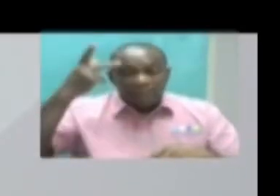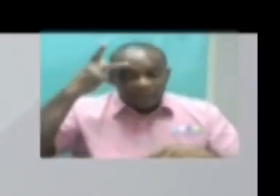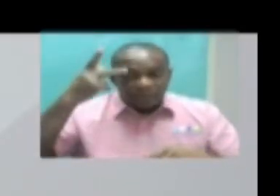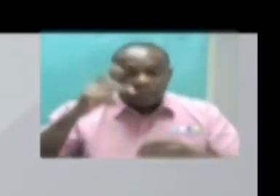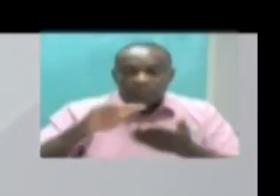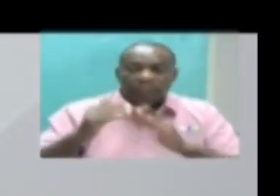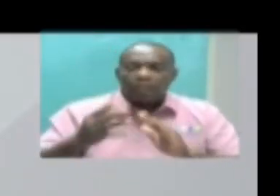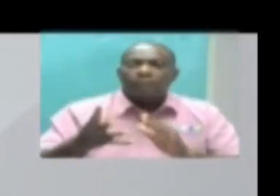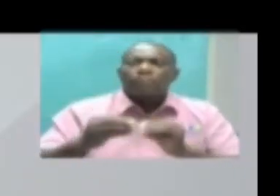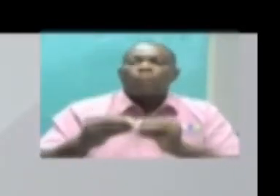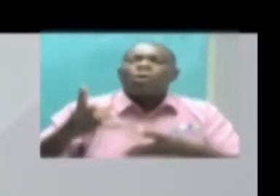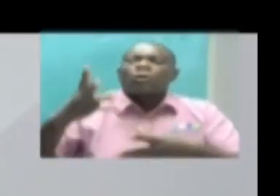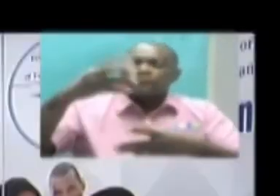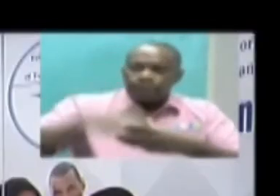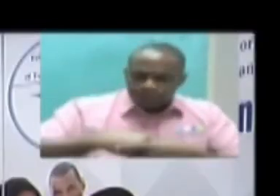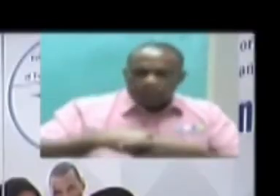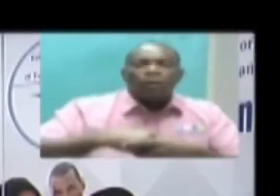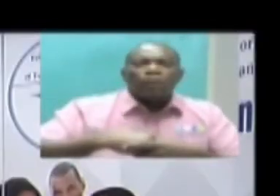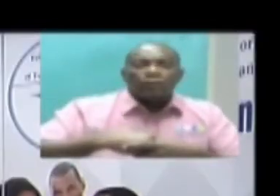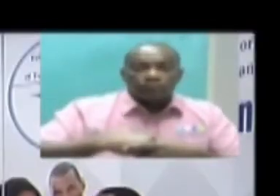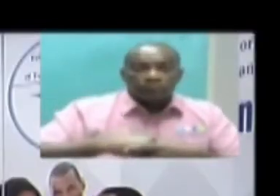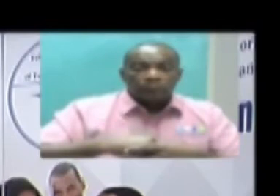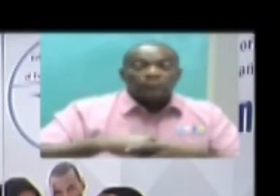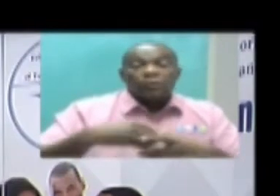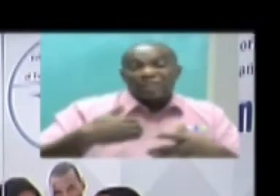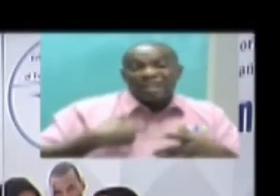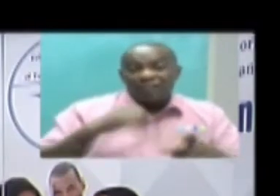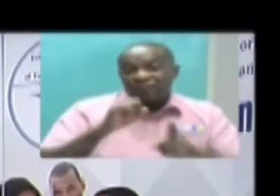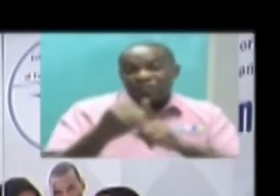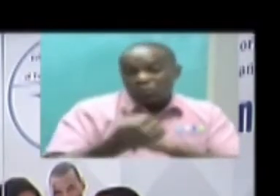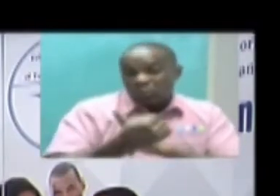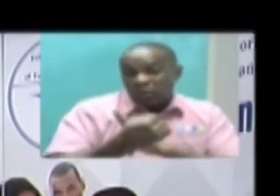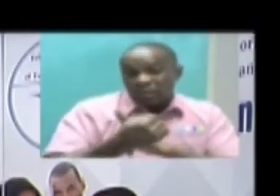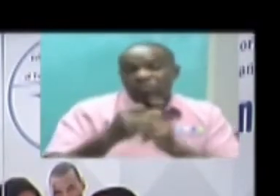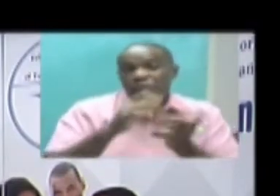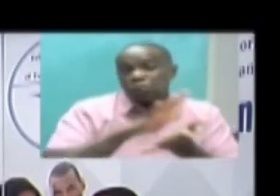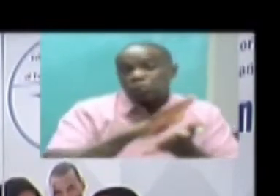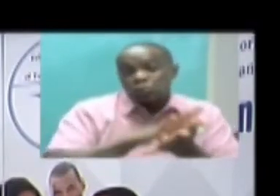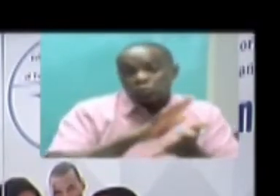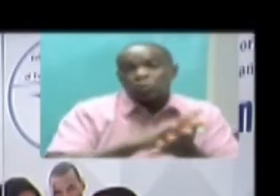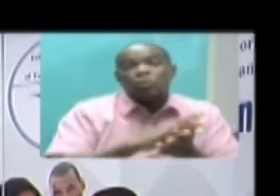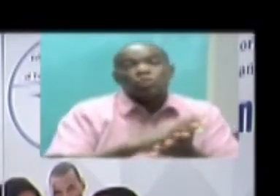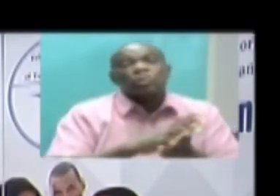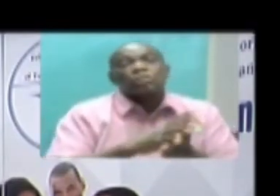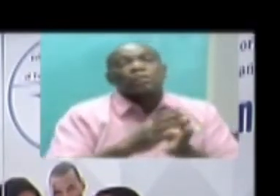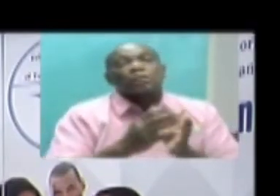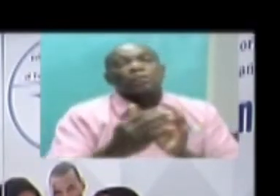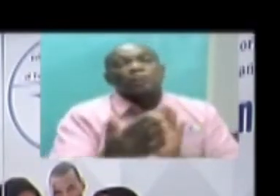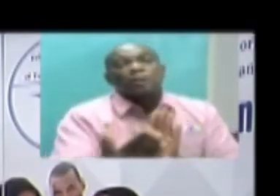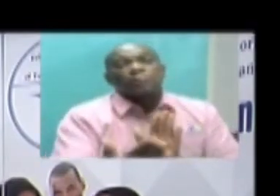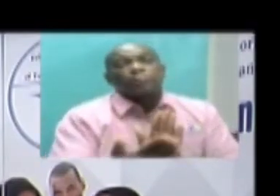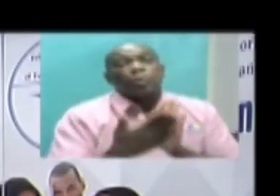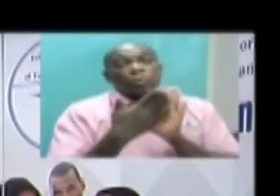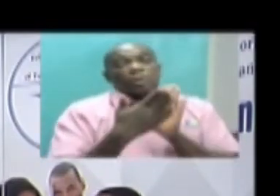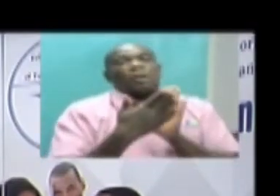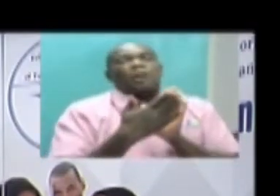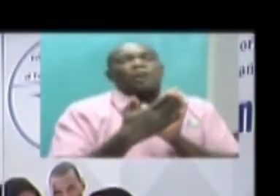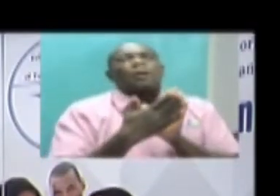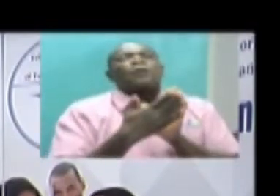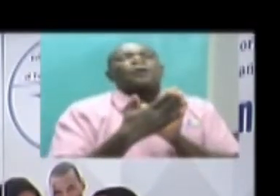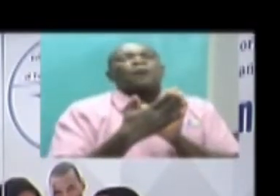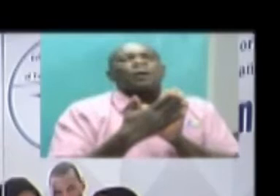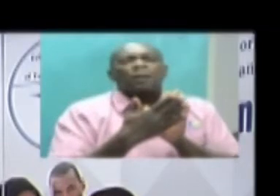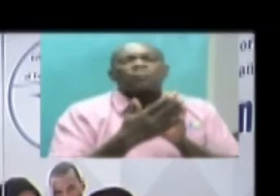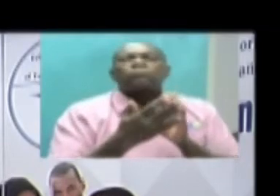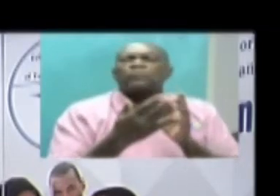we have situations where schools are coming to us at the cyber and social media unit, and they are coming with